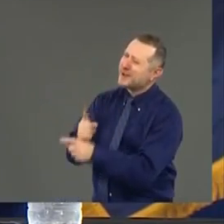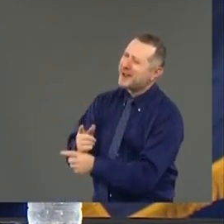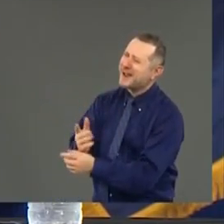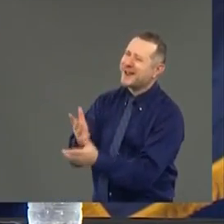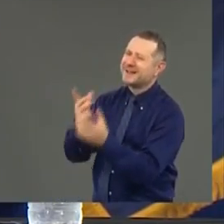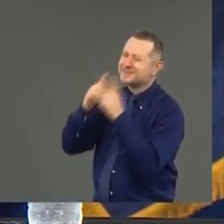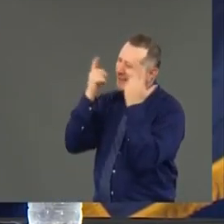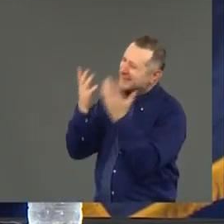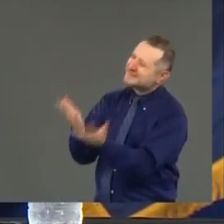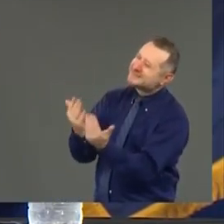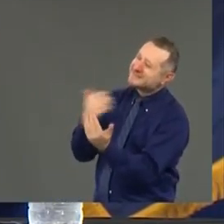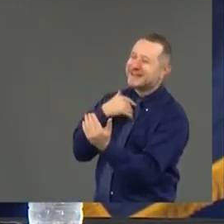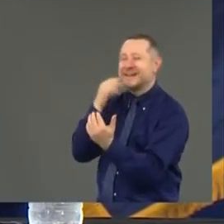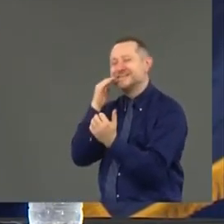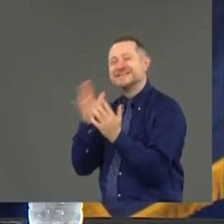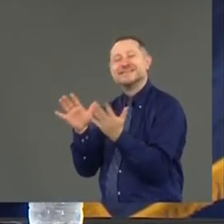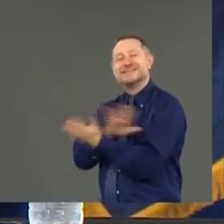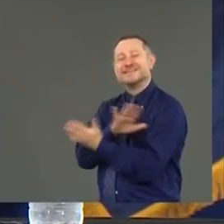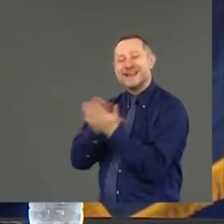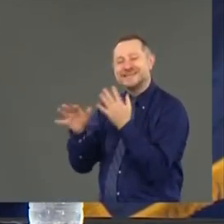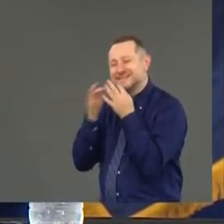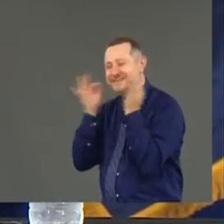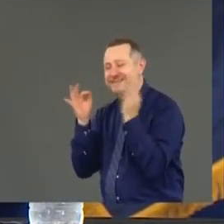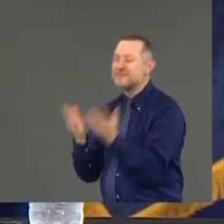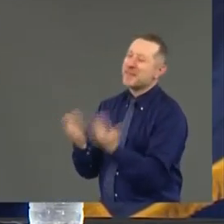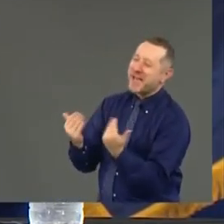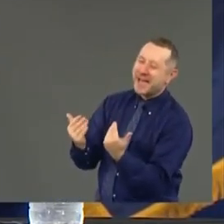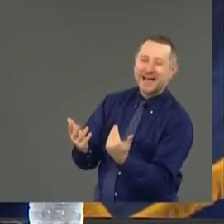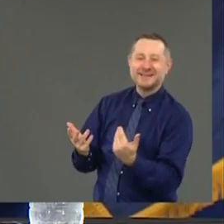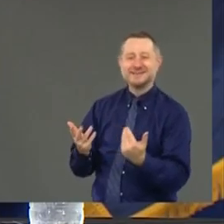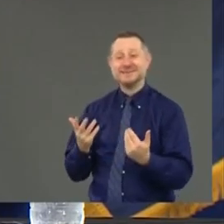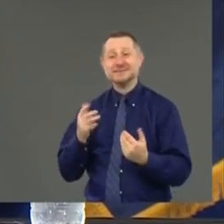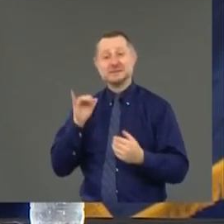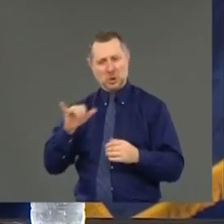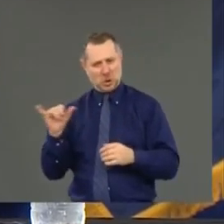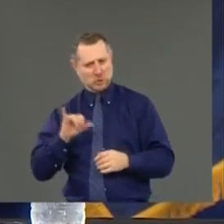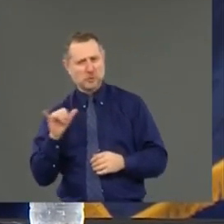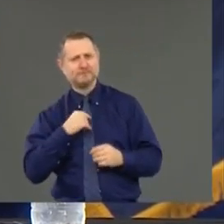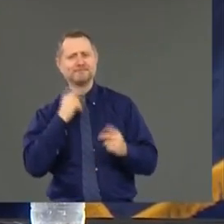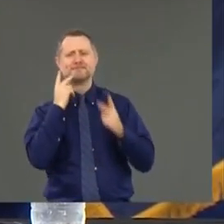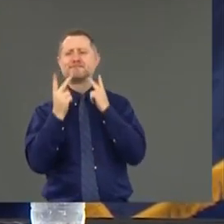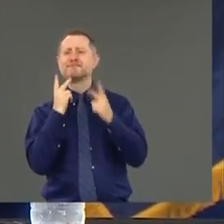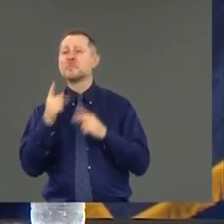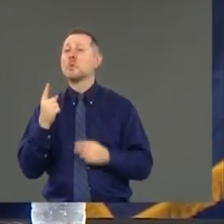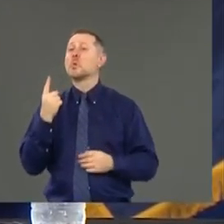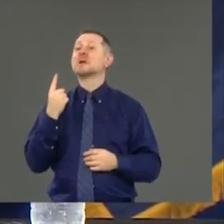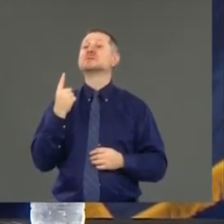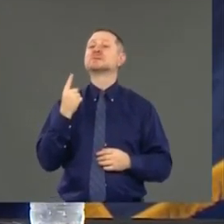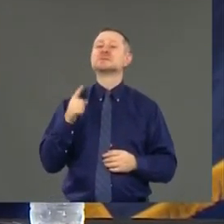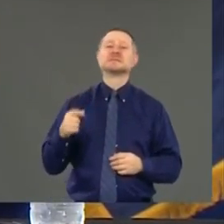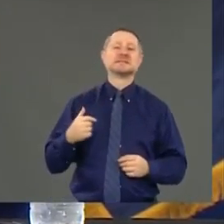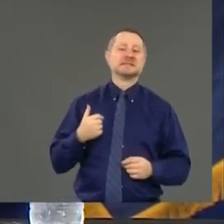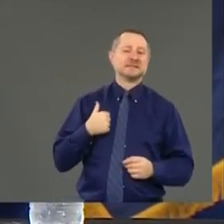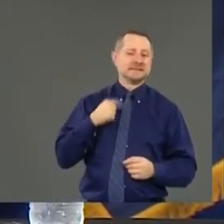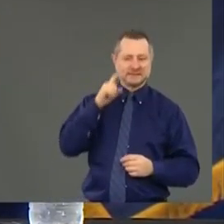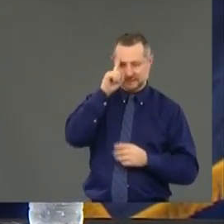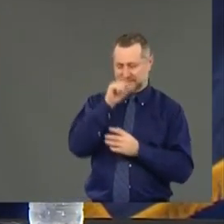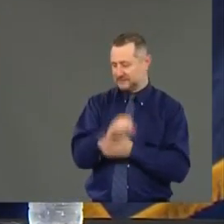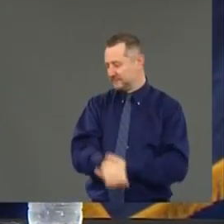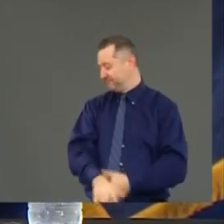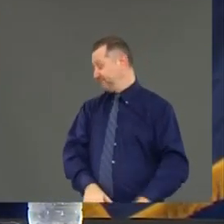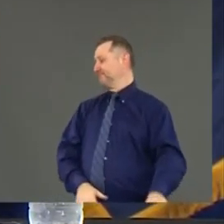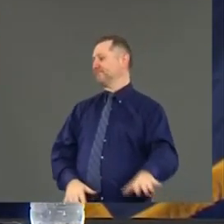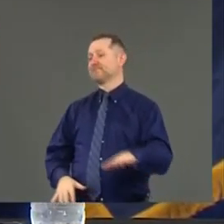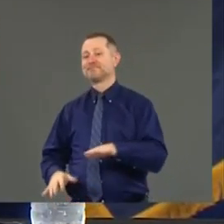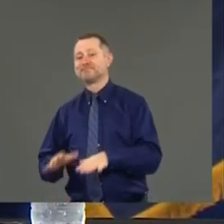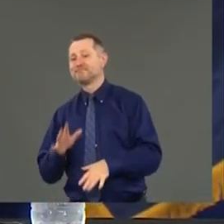on, people. But, you know, I also see what really boggles my mind. You know, we talk about